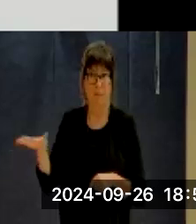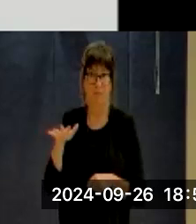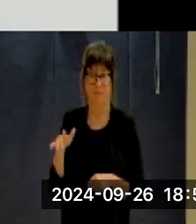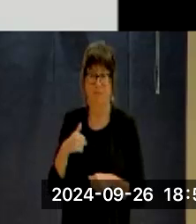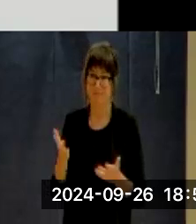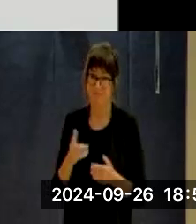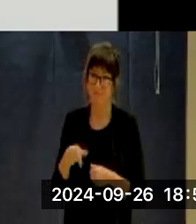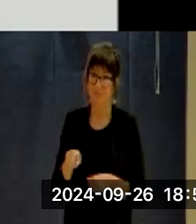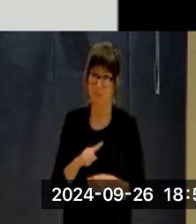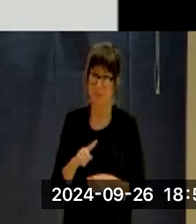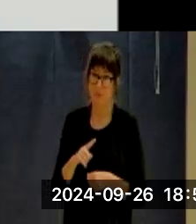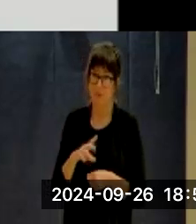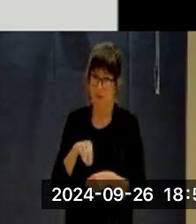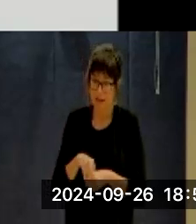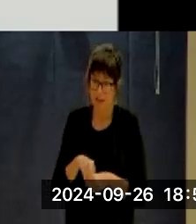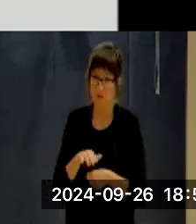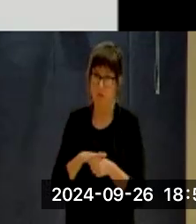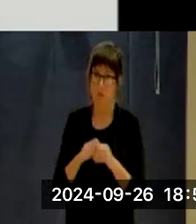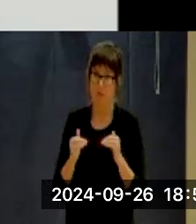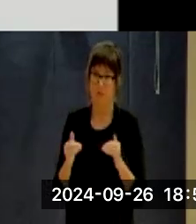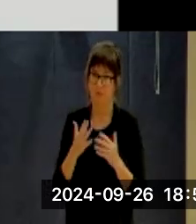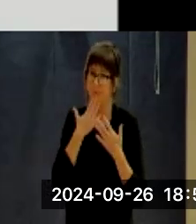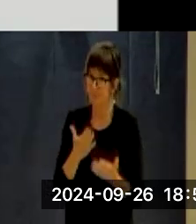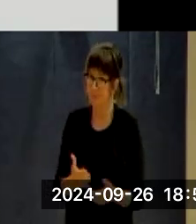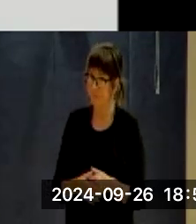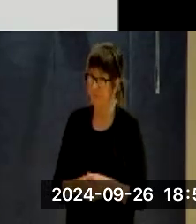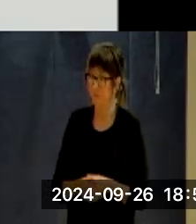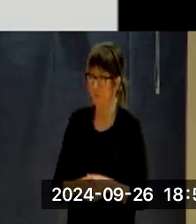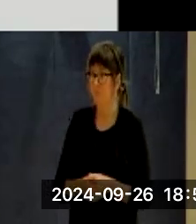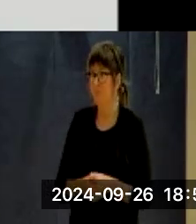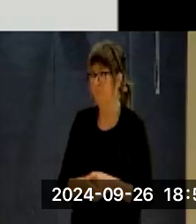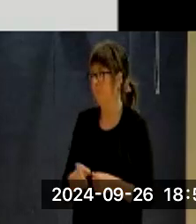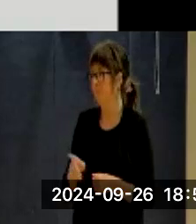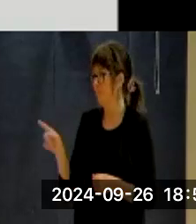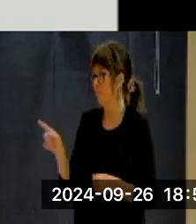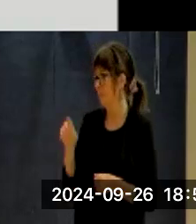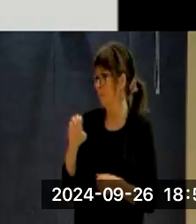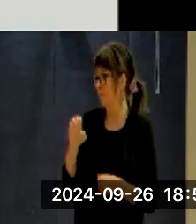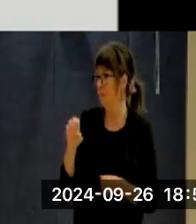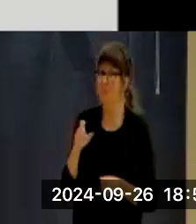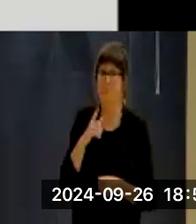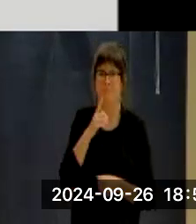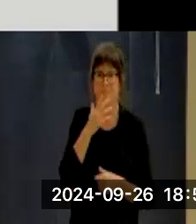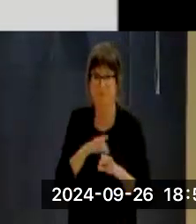actually engage at the local level. Thank you. It's really valuable. Thank you for sharing that.